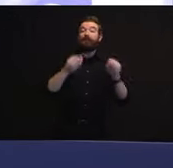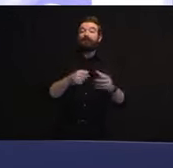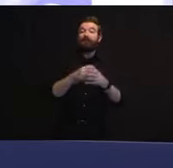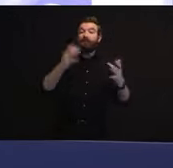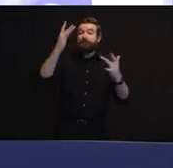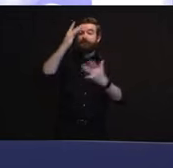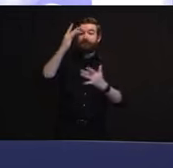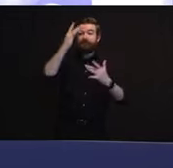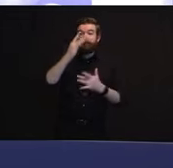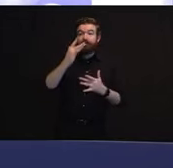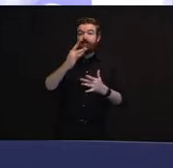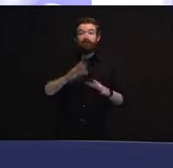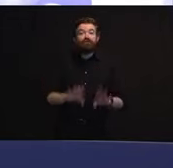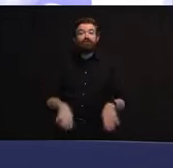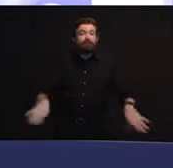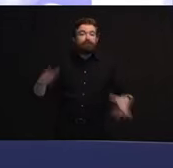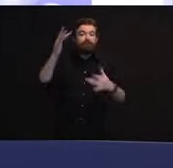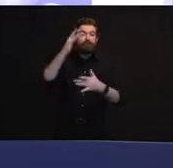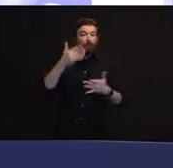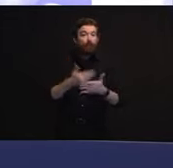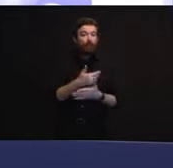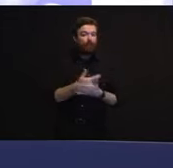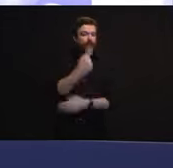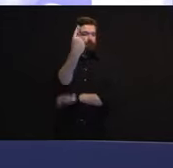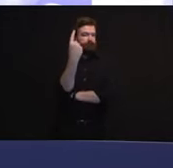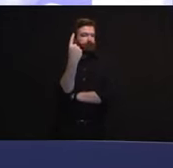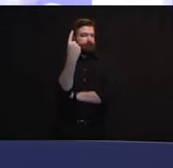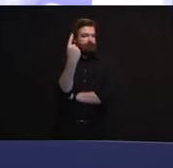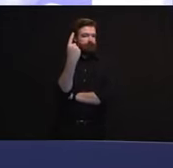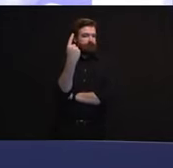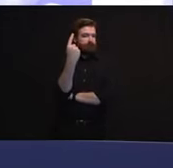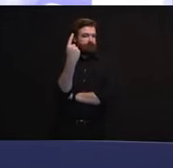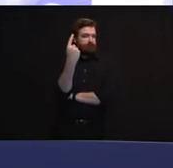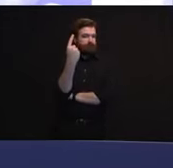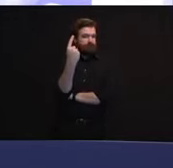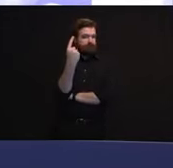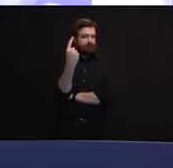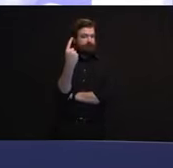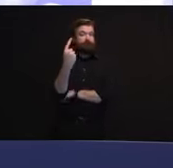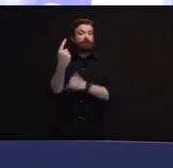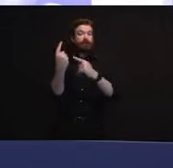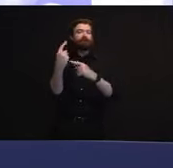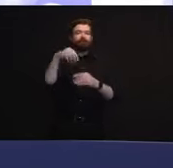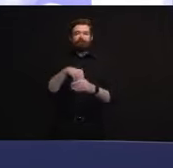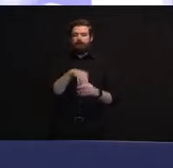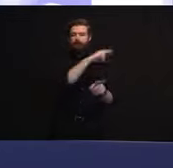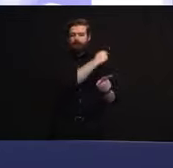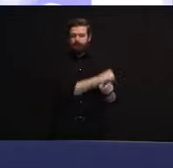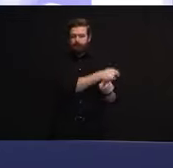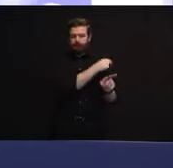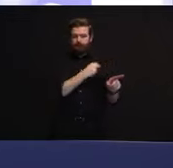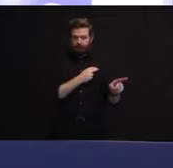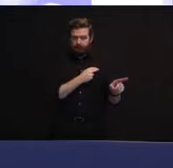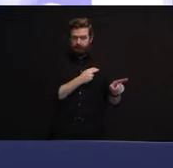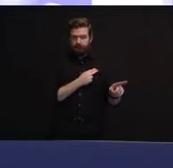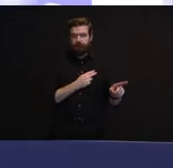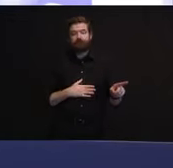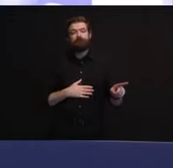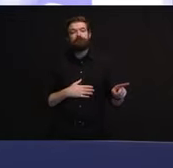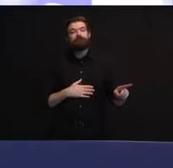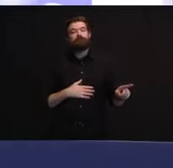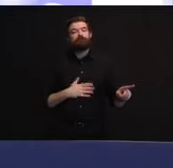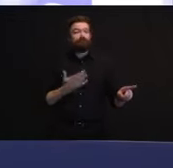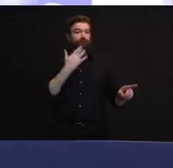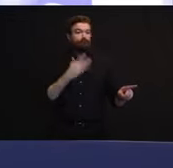63 cases in the state. One of these children is currently hospitalized, but fortunately in New Jersey there are no